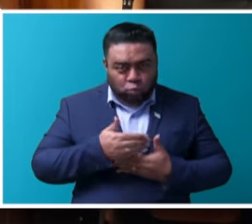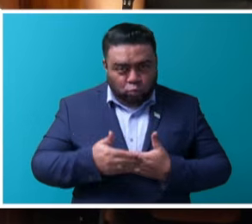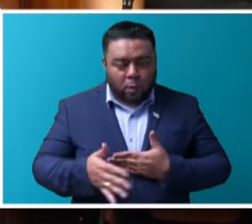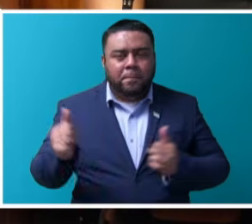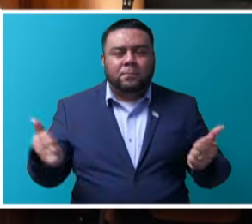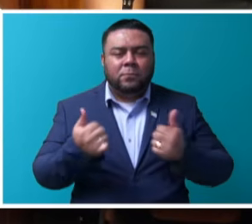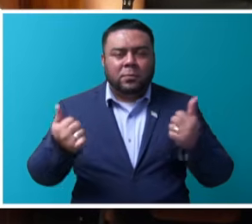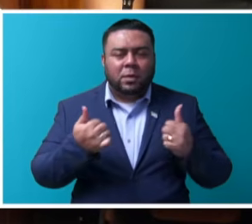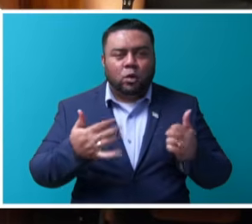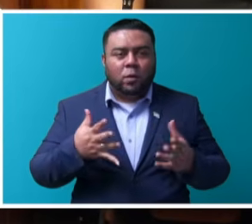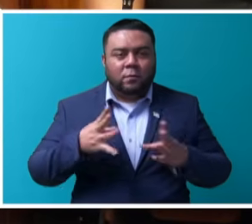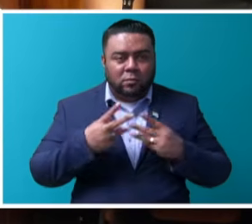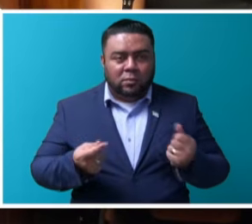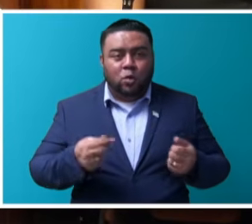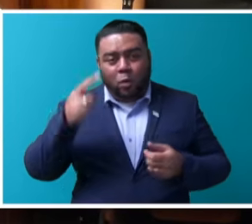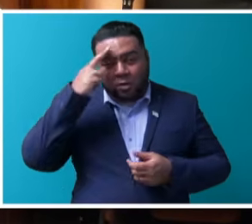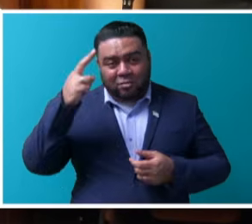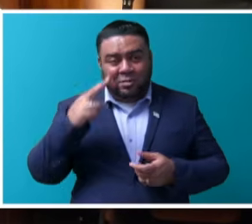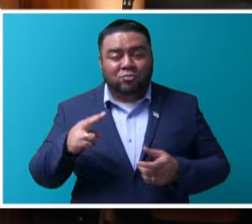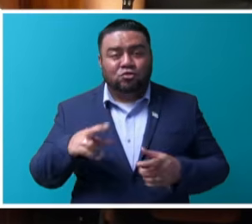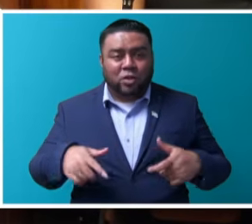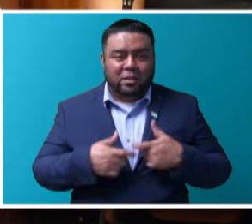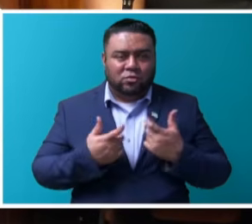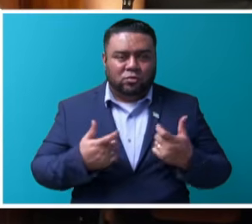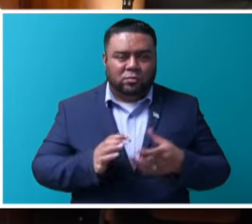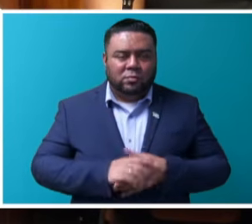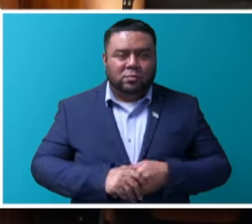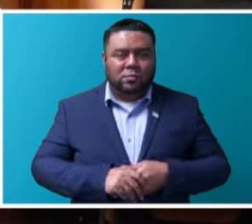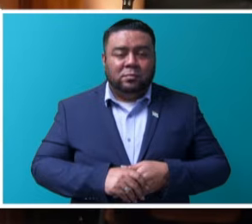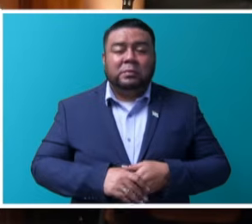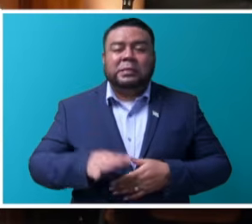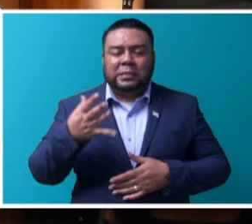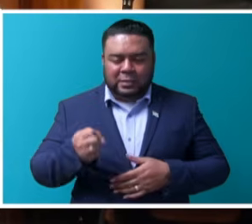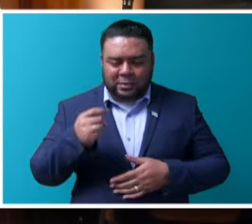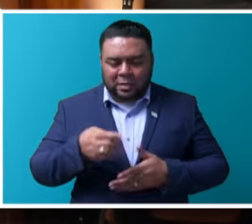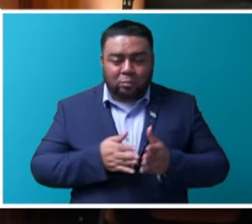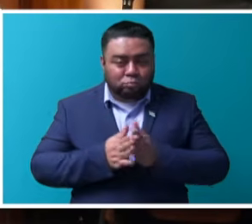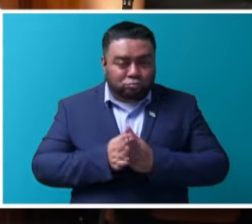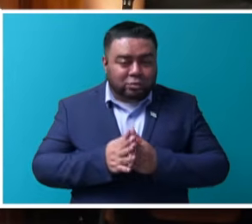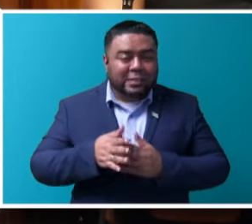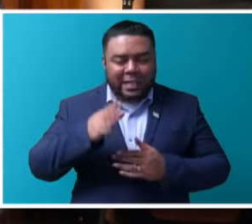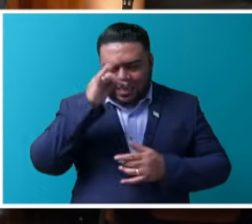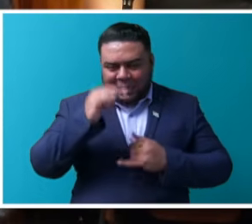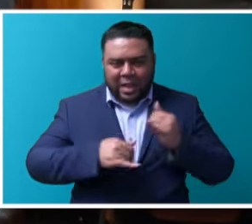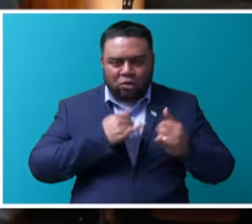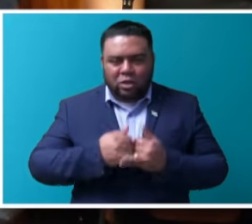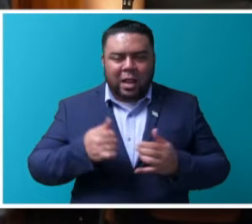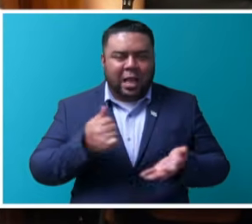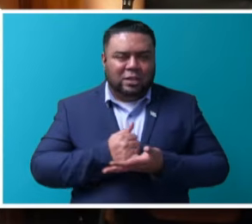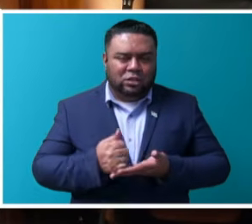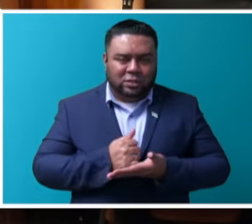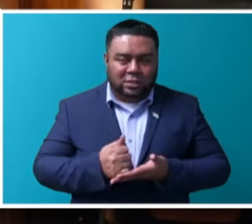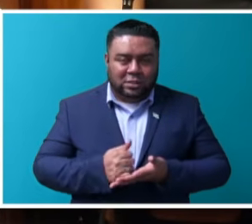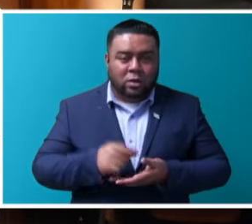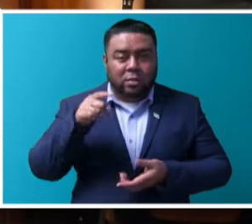of the solutions to our national challenges lie in our determined international action. Only